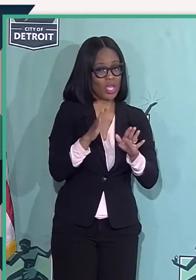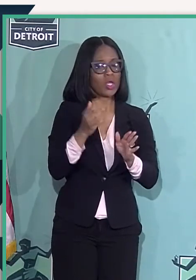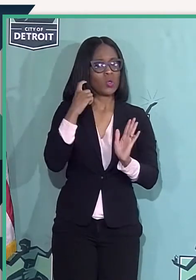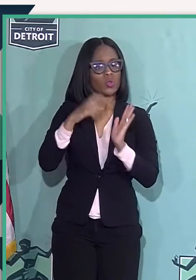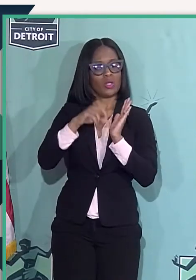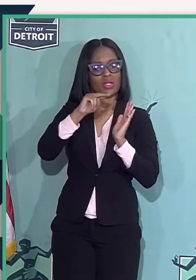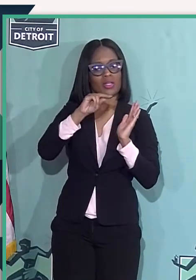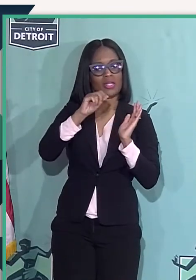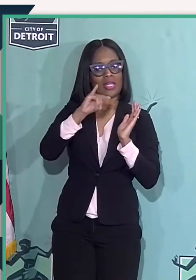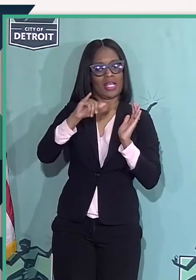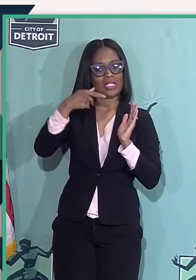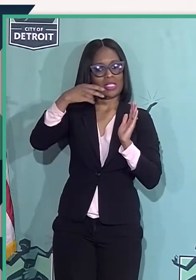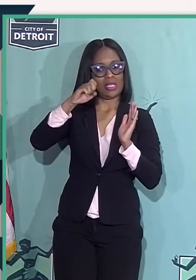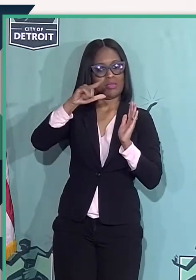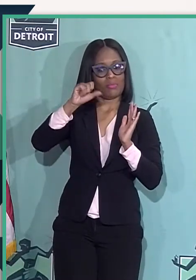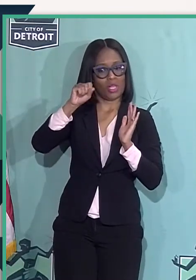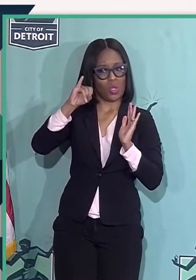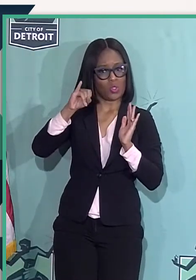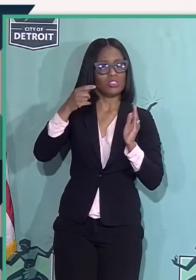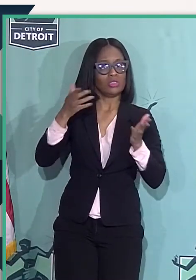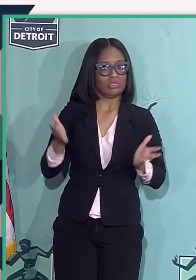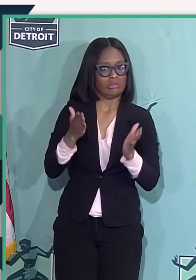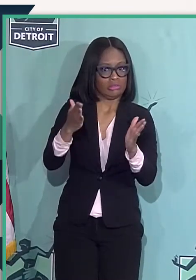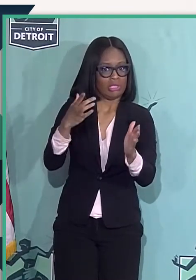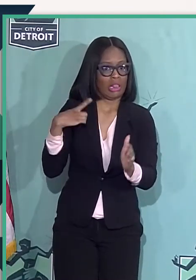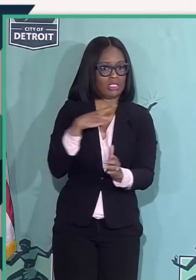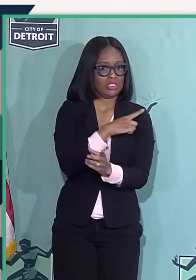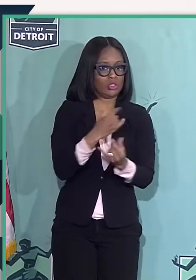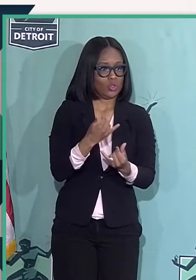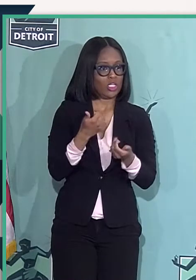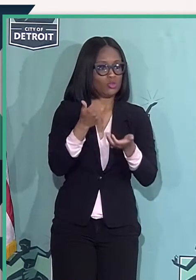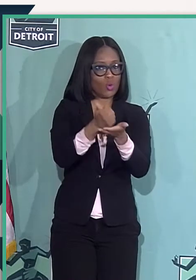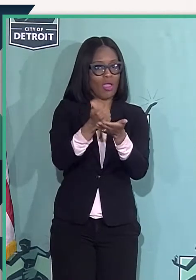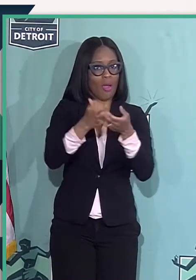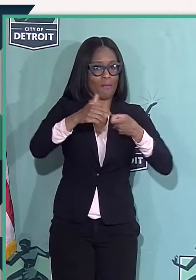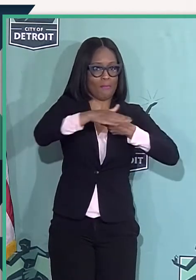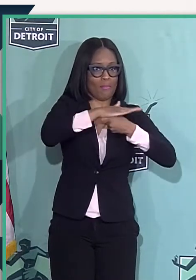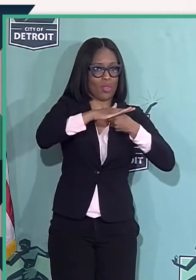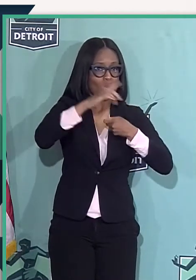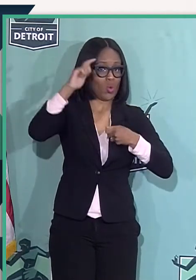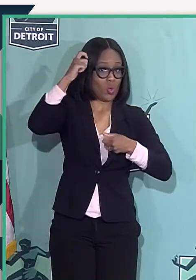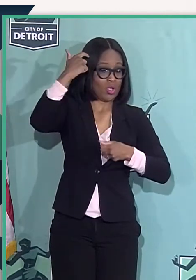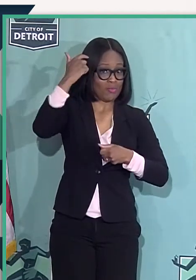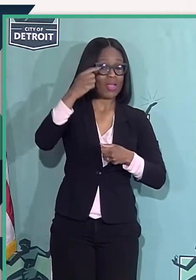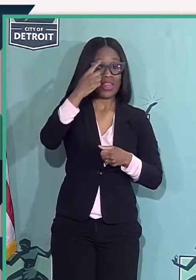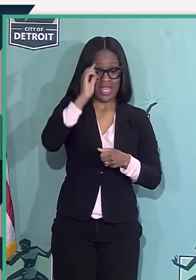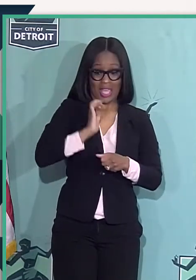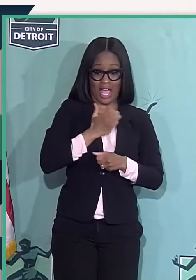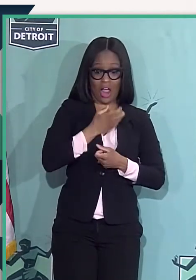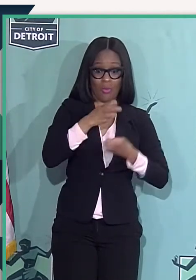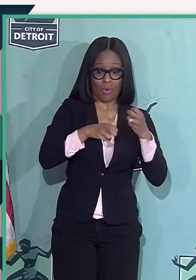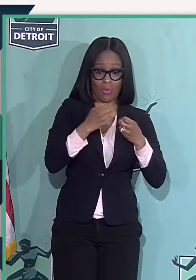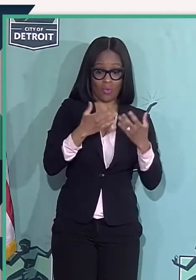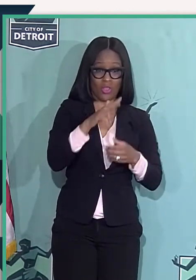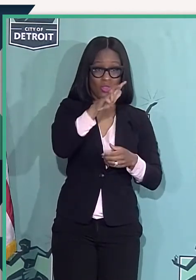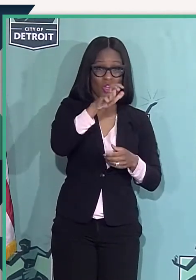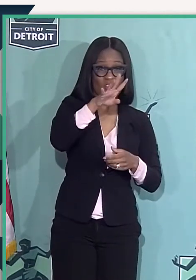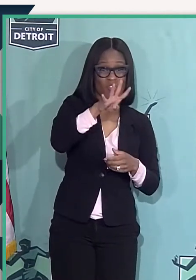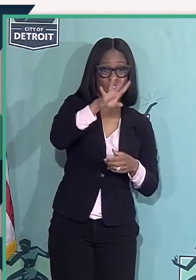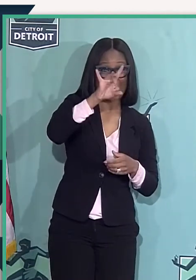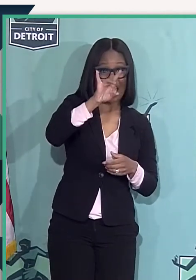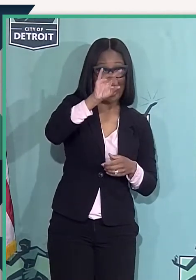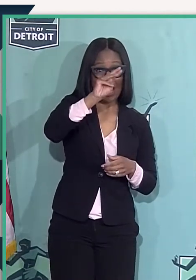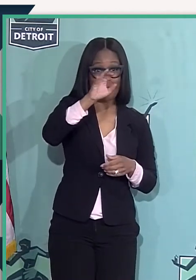has pushing legislation today to help local government, and while we think our problem is bad at $348